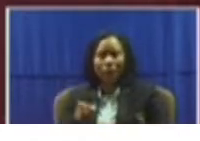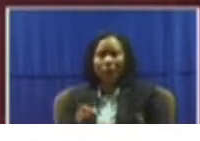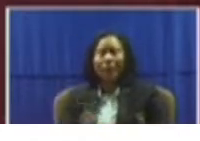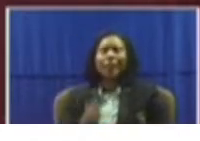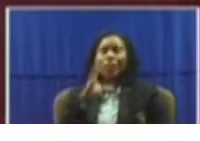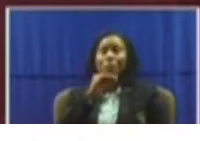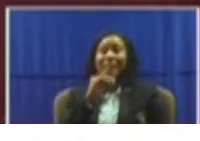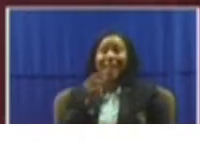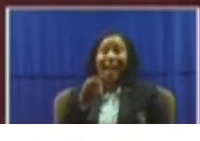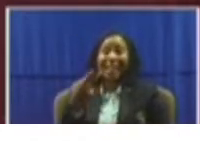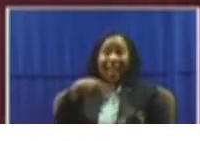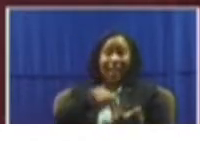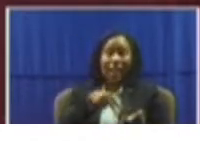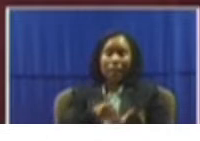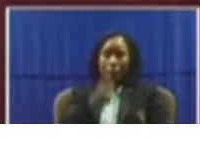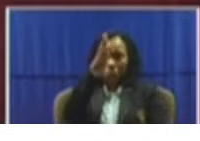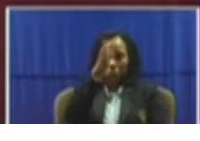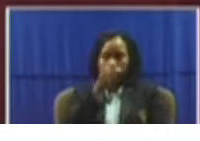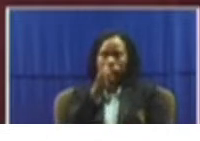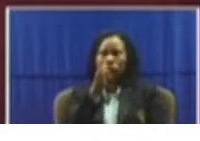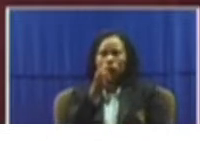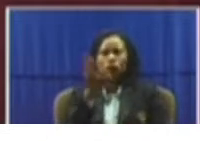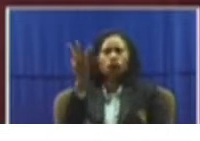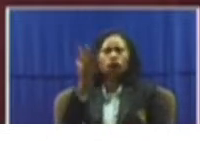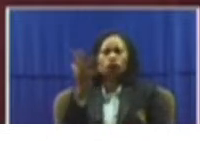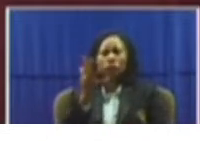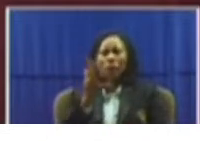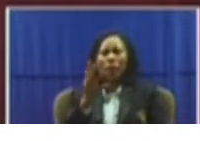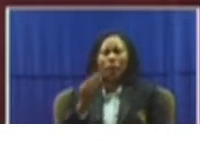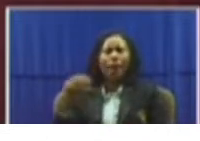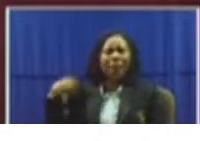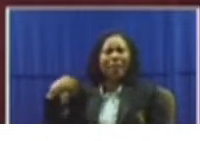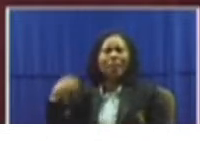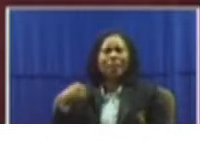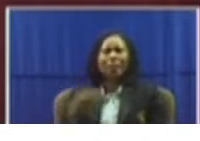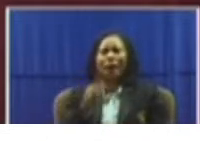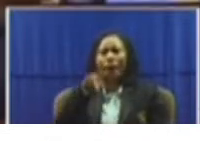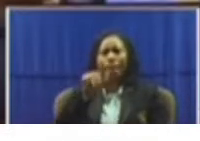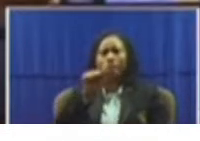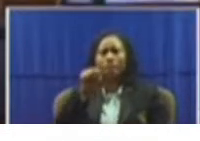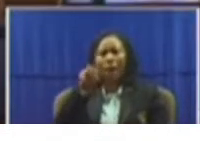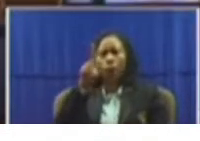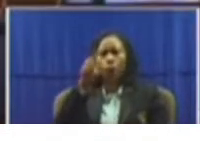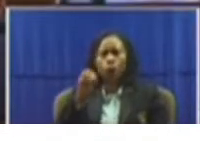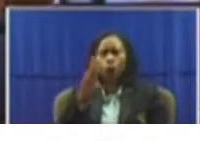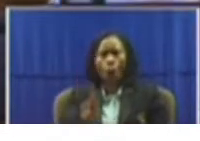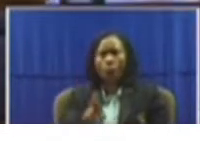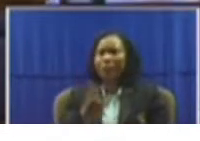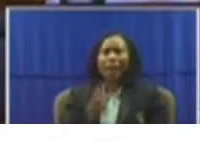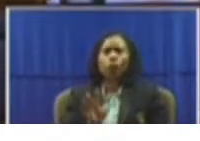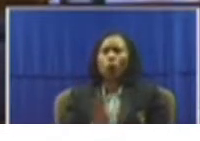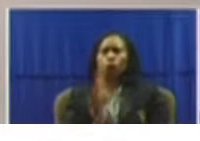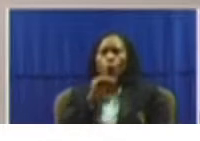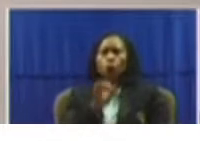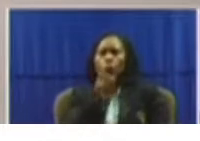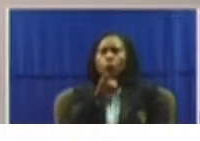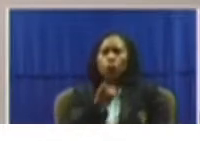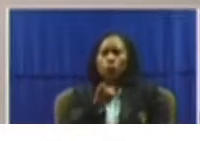addressing Minister Pando instead of addressing you as the chairperson of the session.